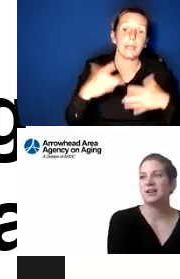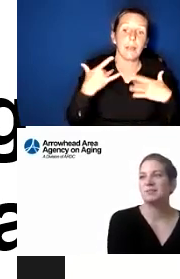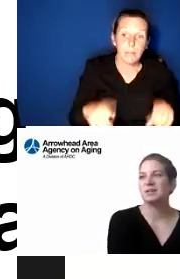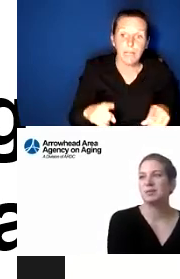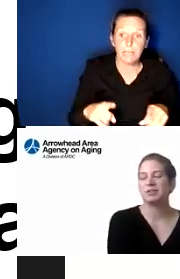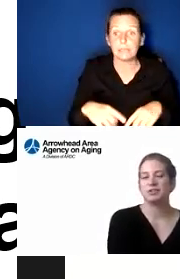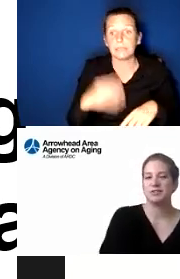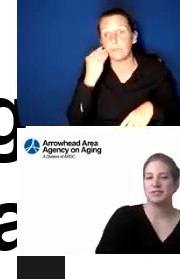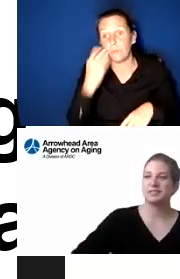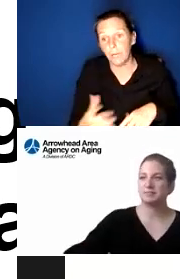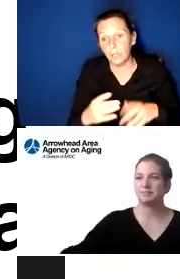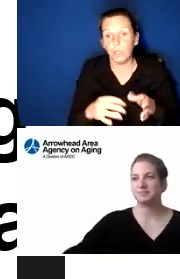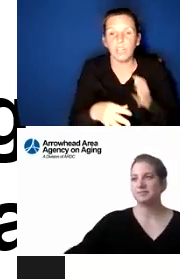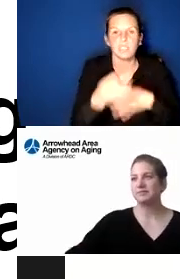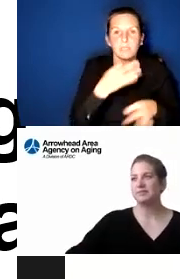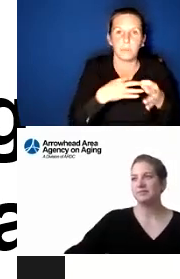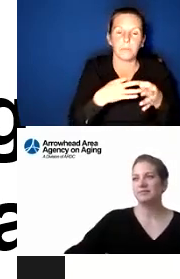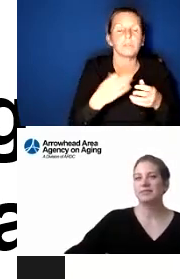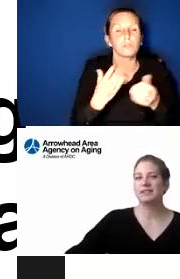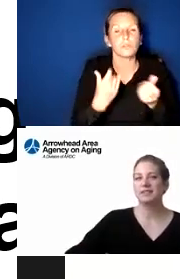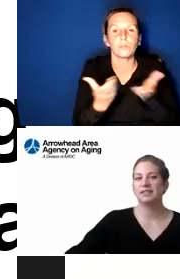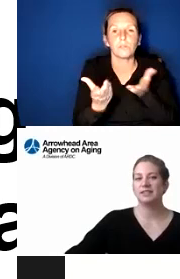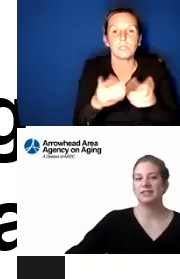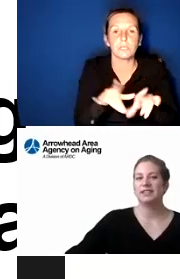and supplemental services.